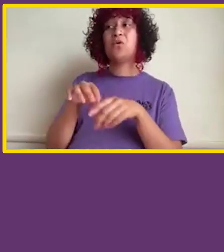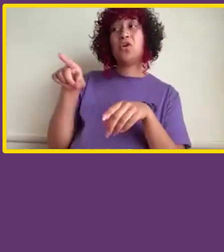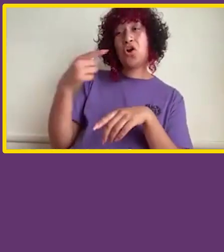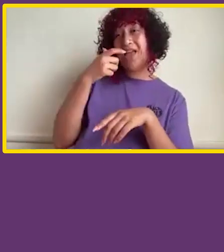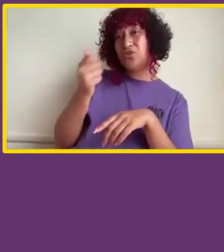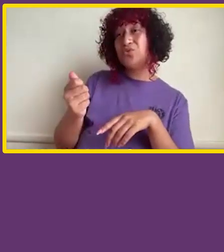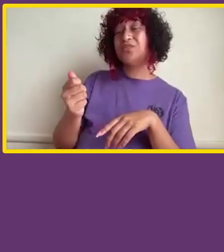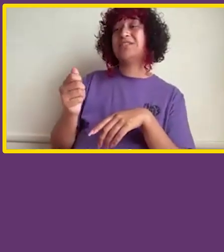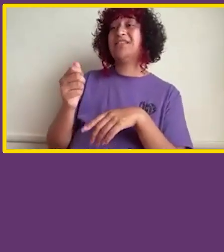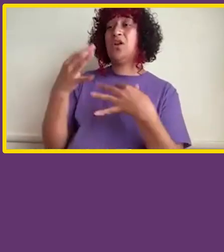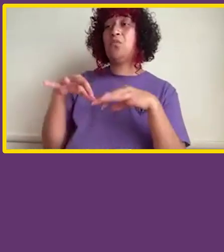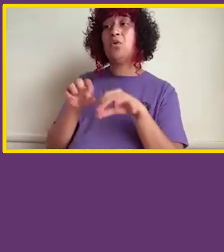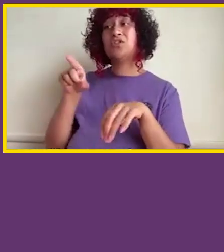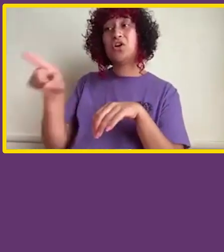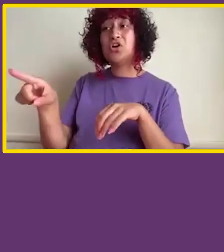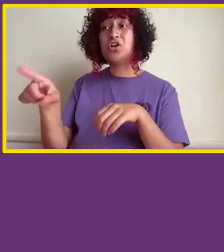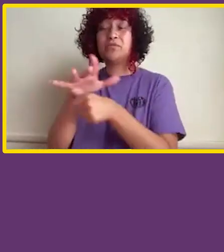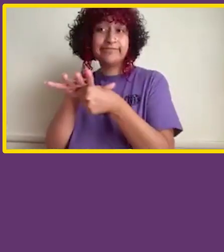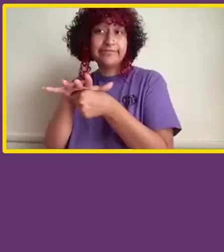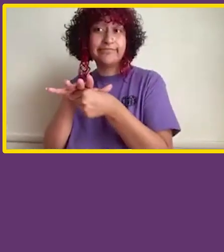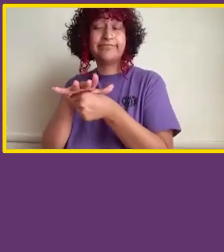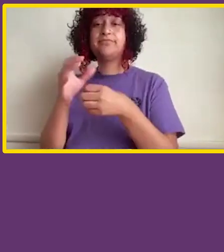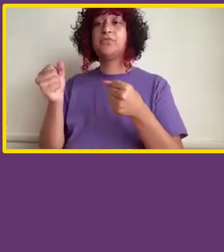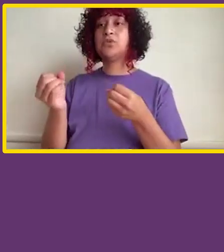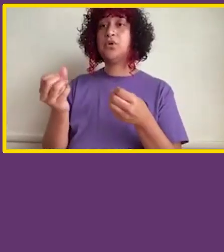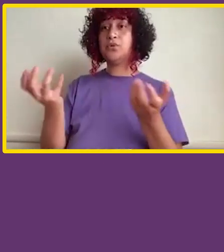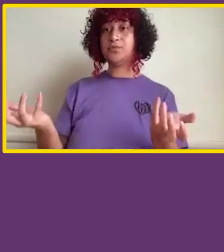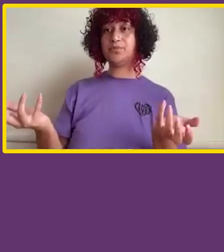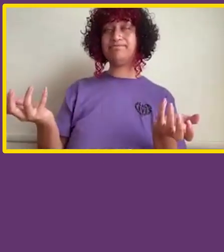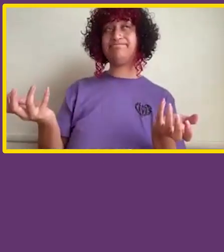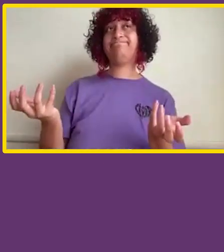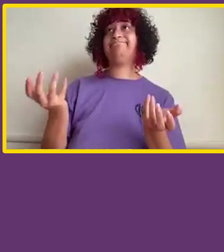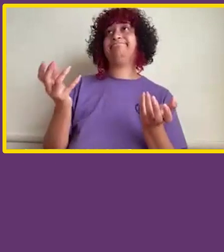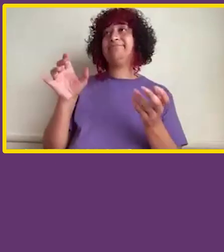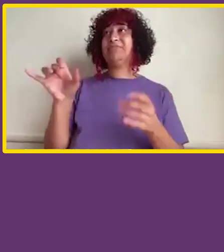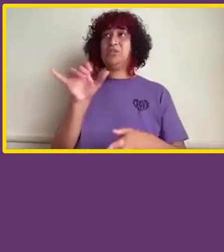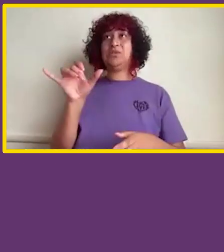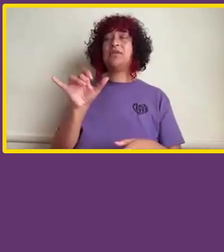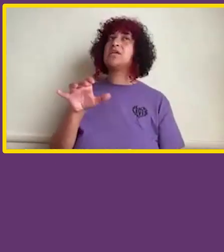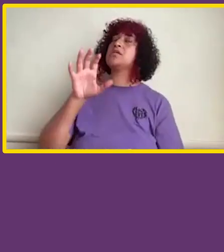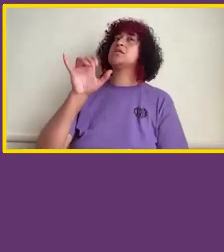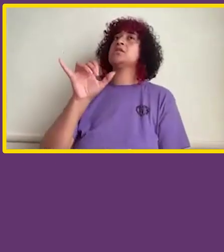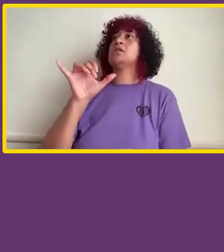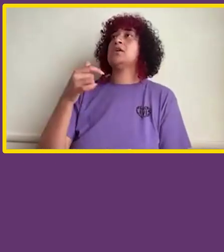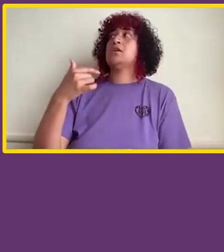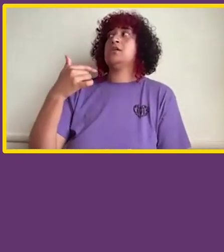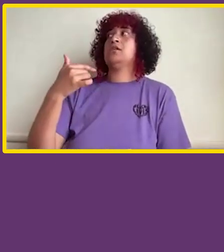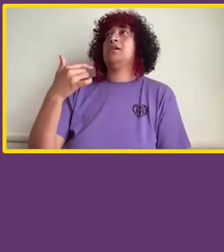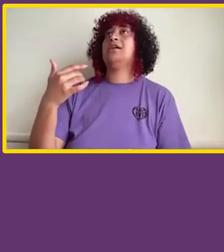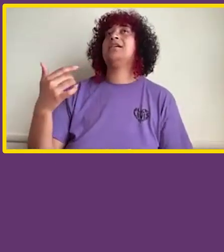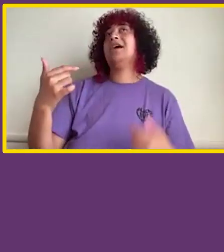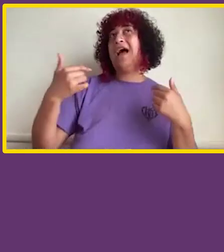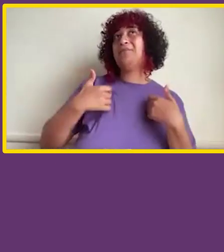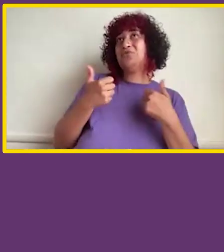are important to her domestically? And so this is sort of like like I'm taking like a really windy path here with